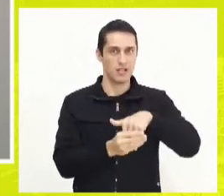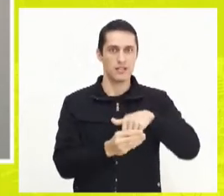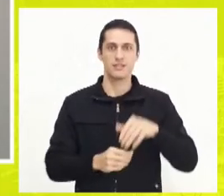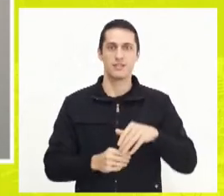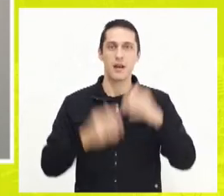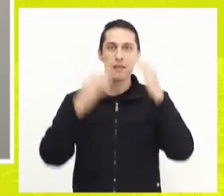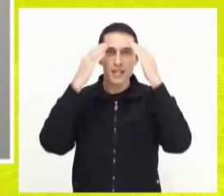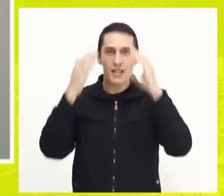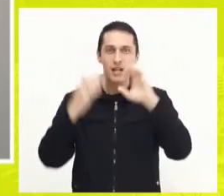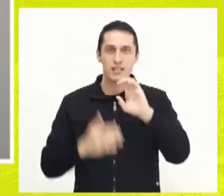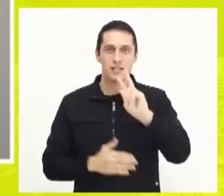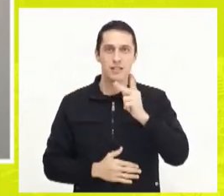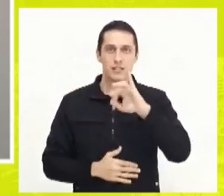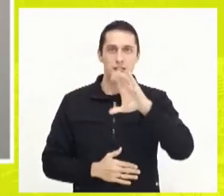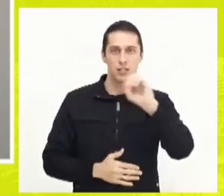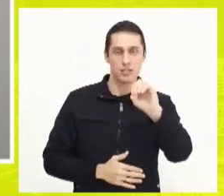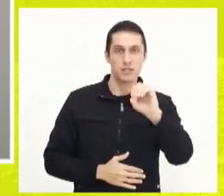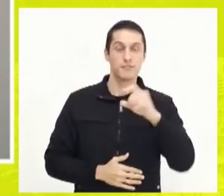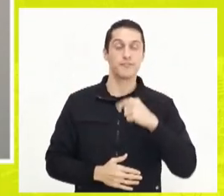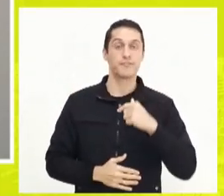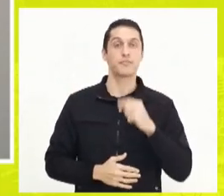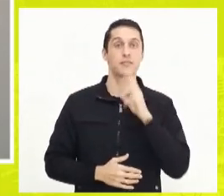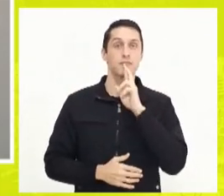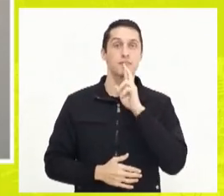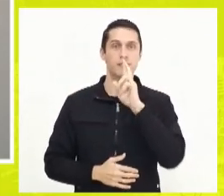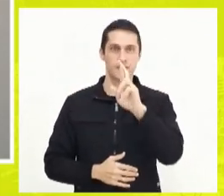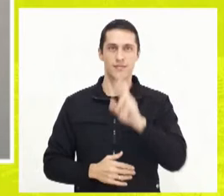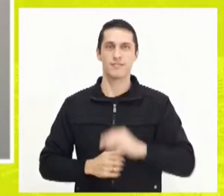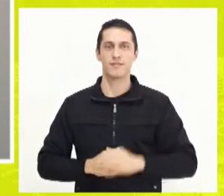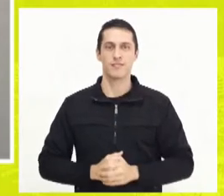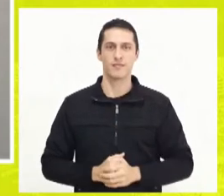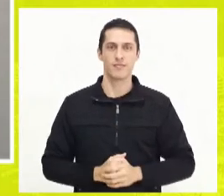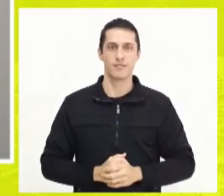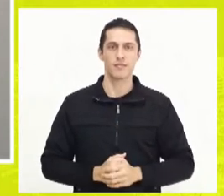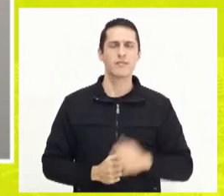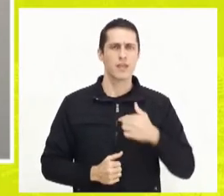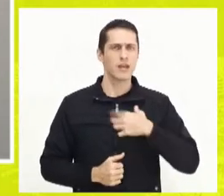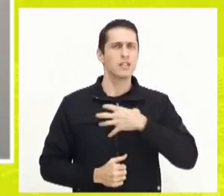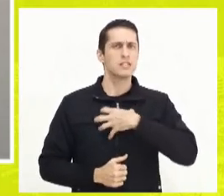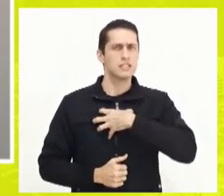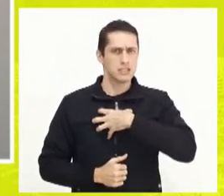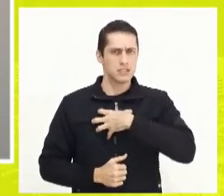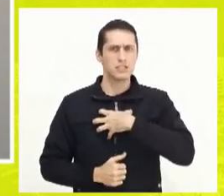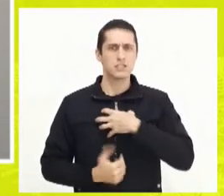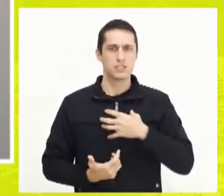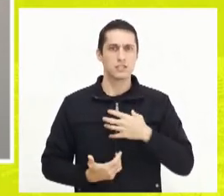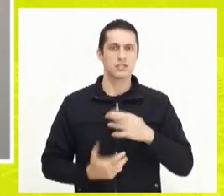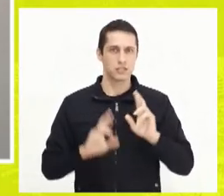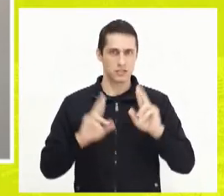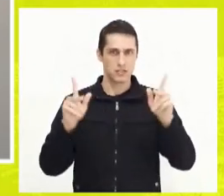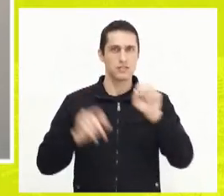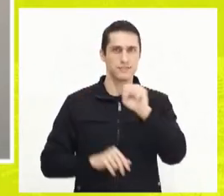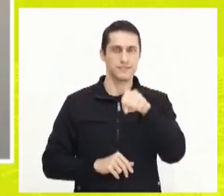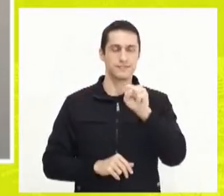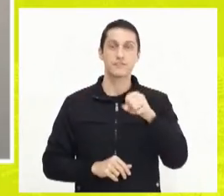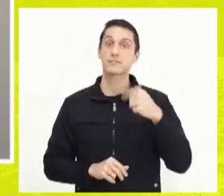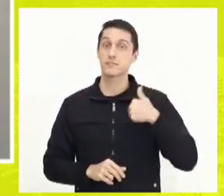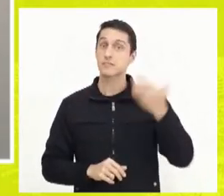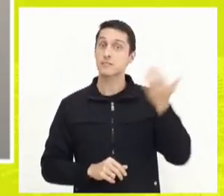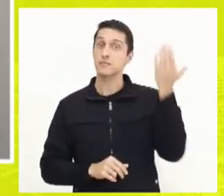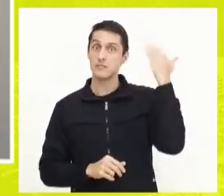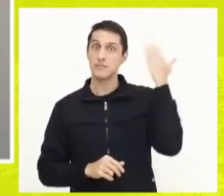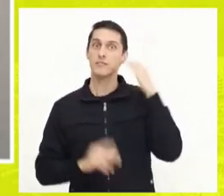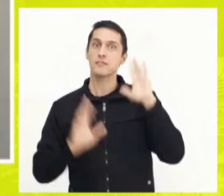electoral year thank you answering your question i felt a big difference i had done other